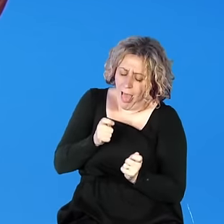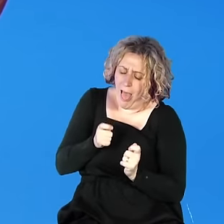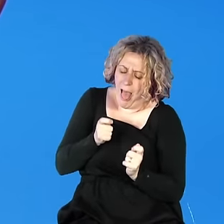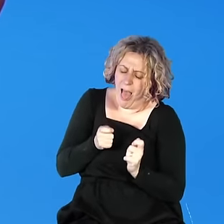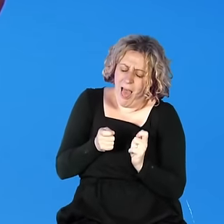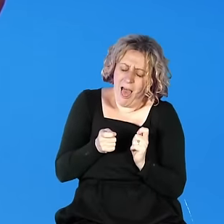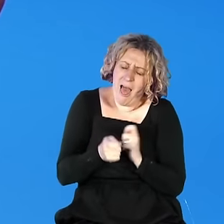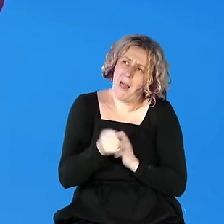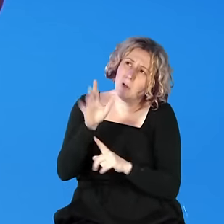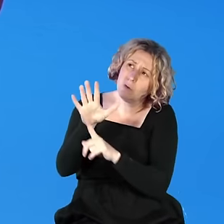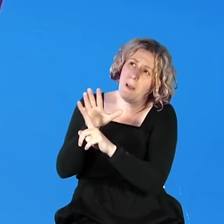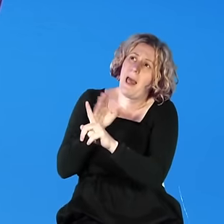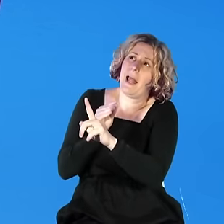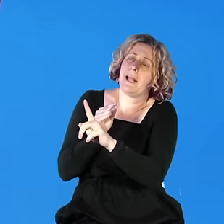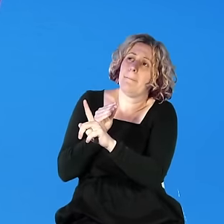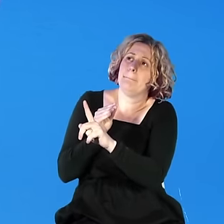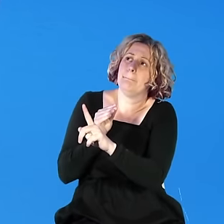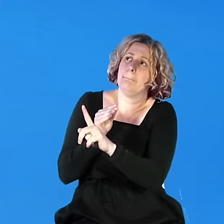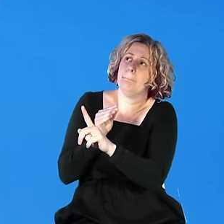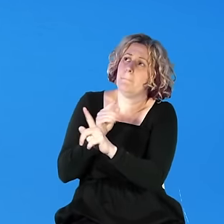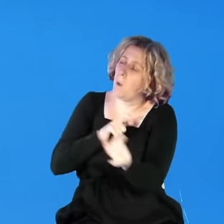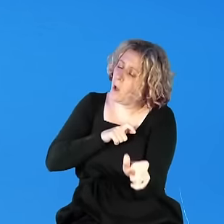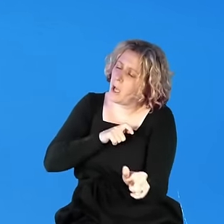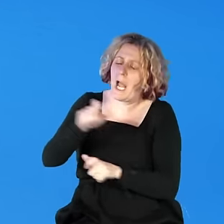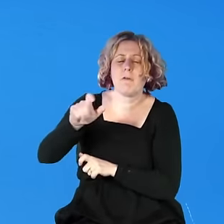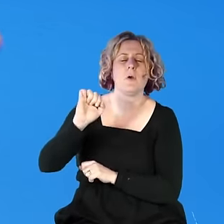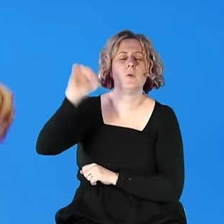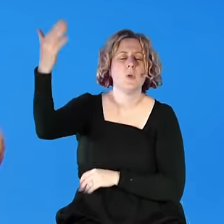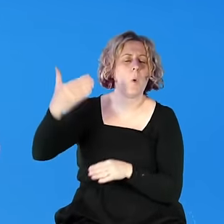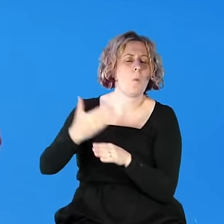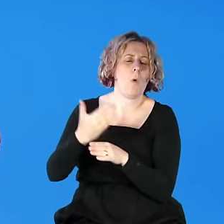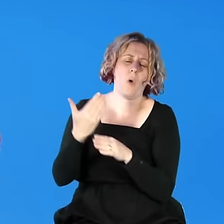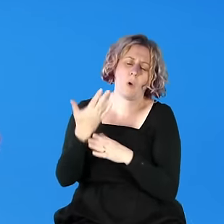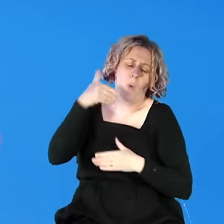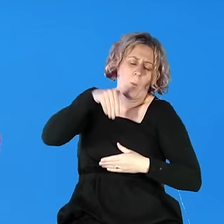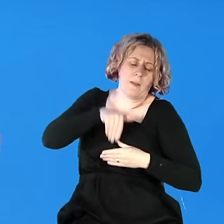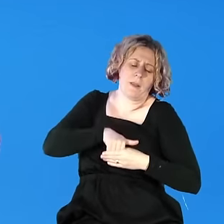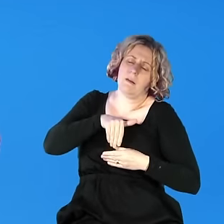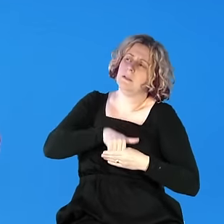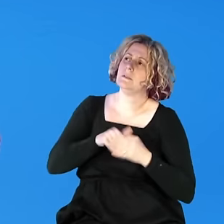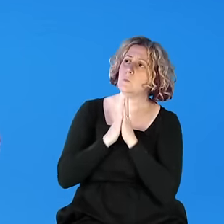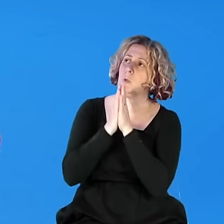Continue that process within us, we pray. And help us to be true worshipers as we go.